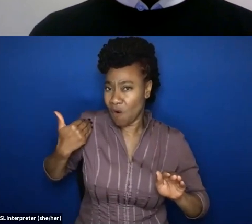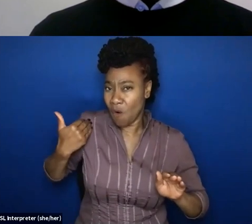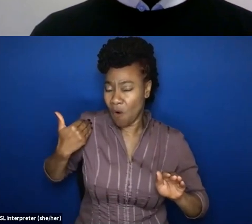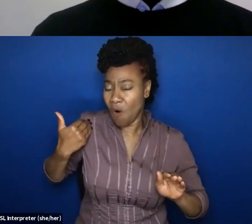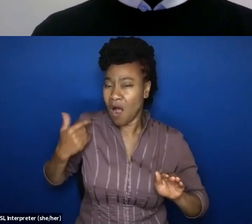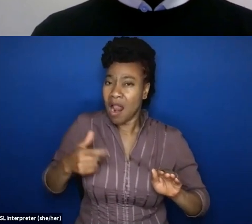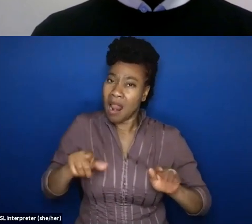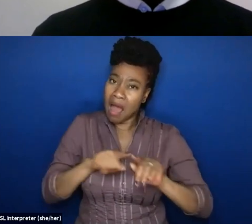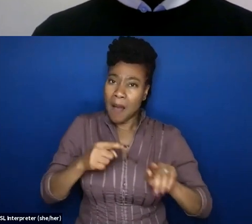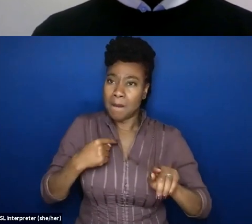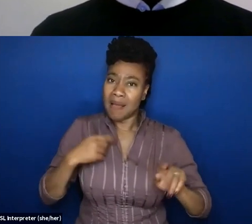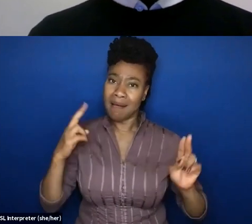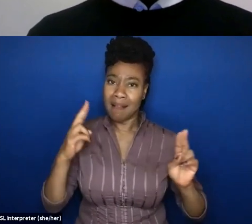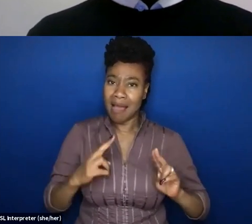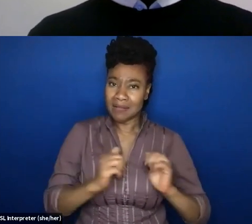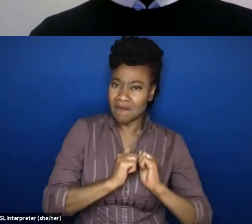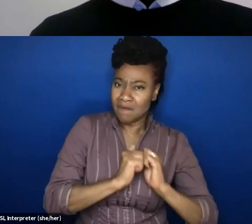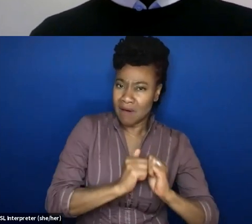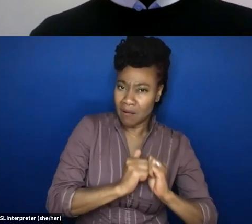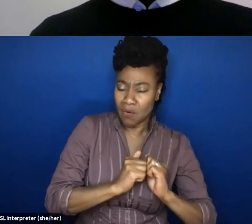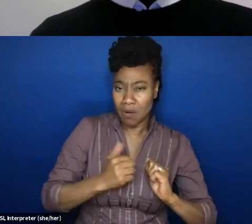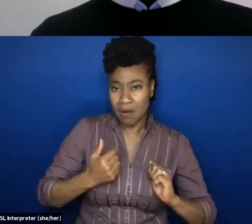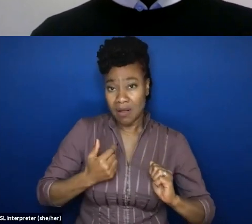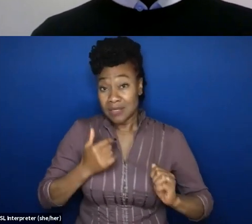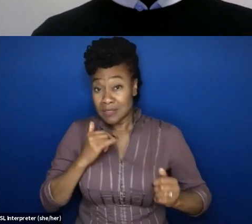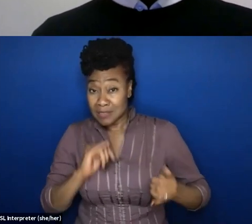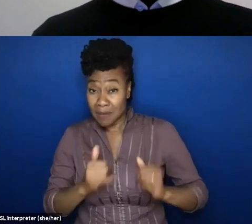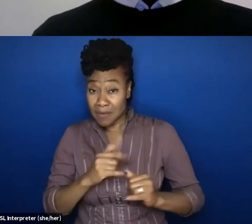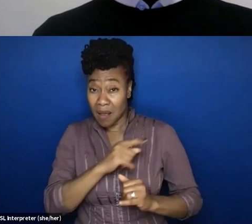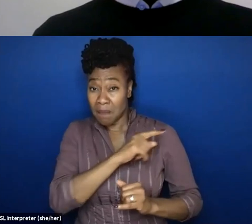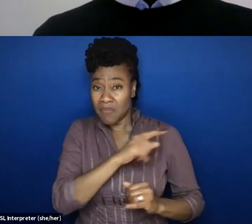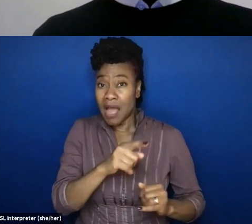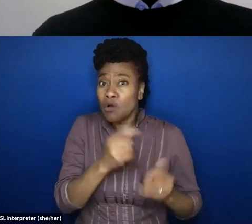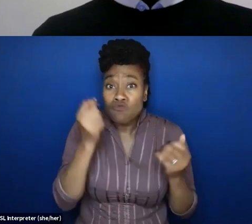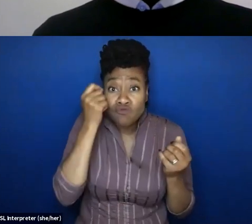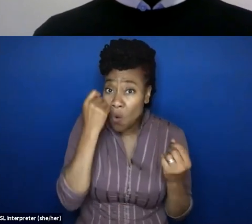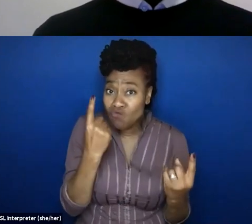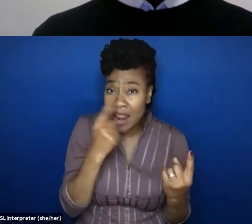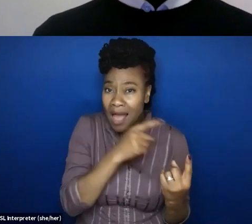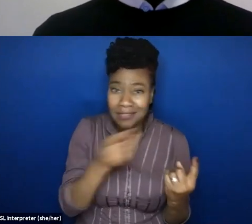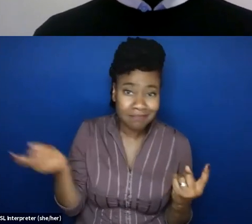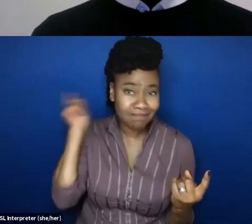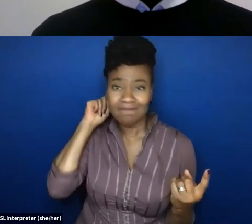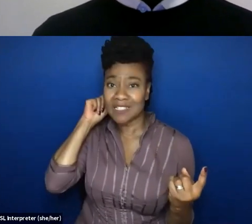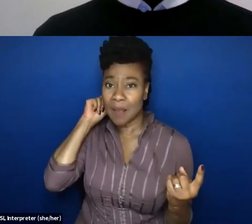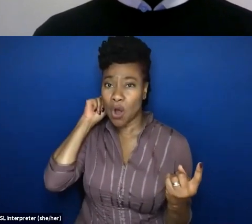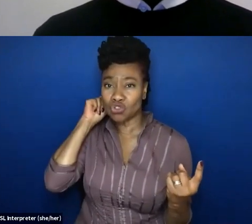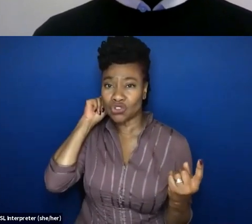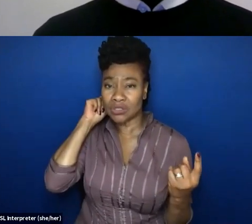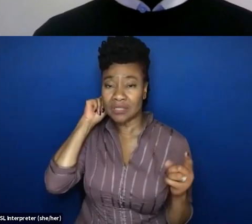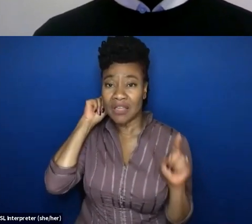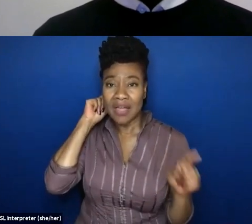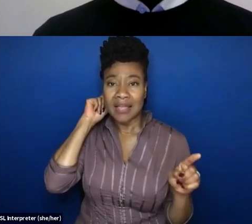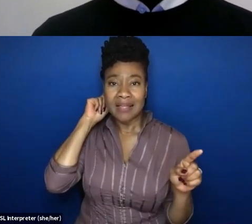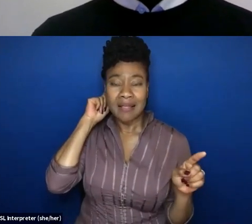So sometimes people can subconsciously disempower you or tell you that this is too much for you,